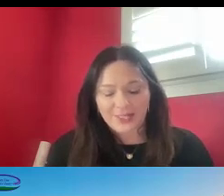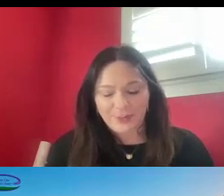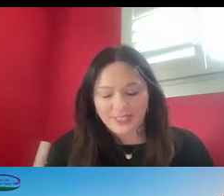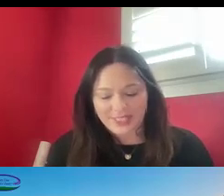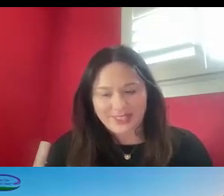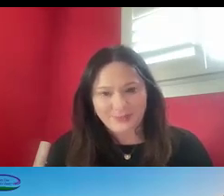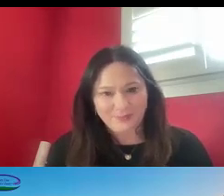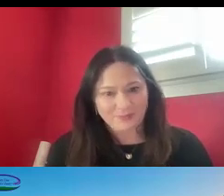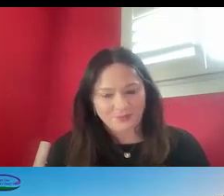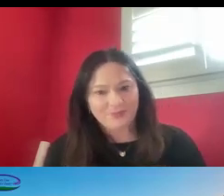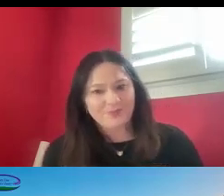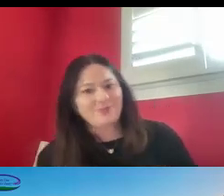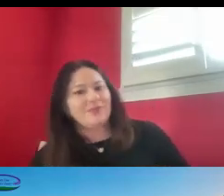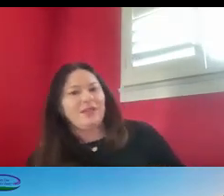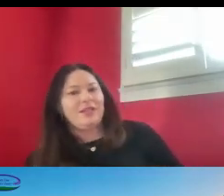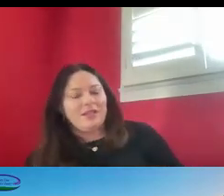your expertise.